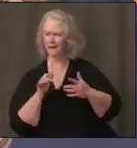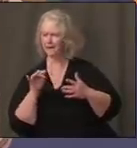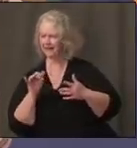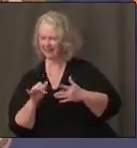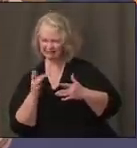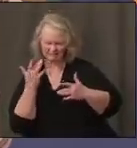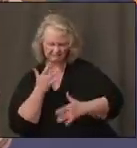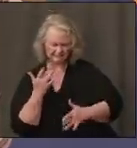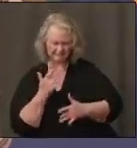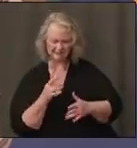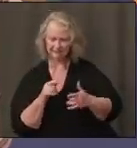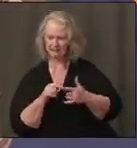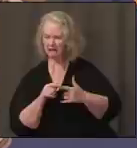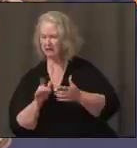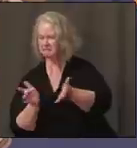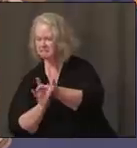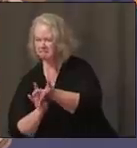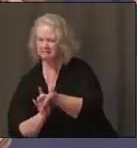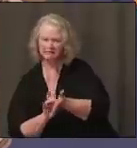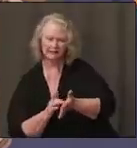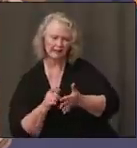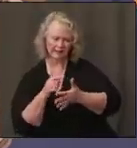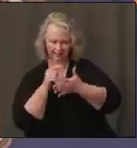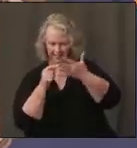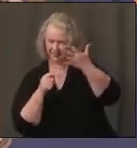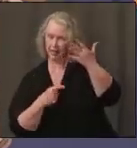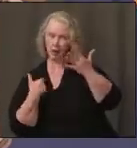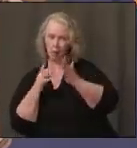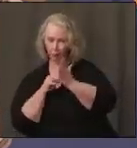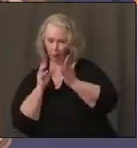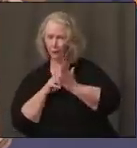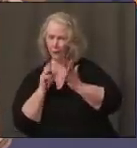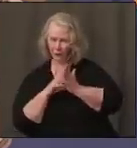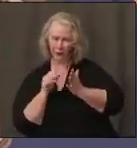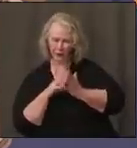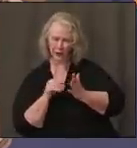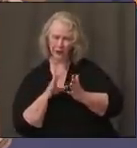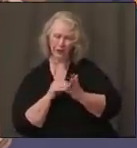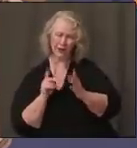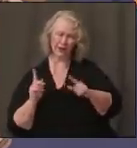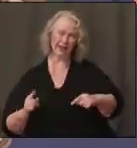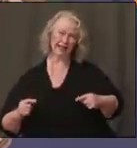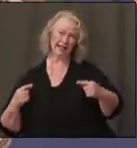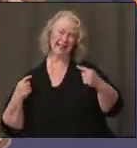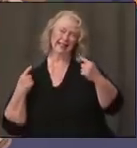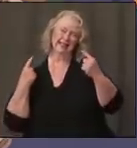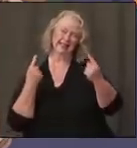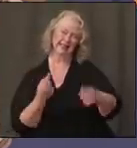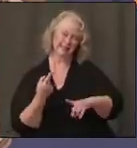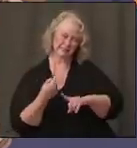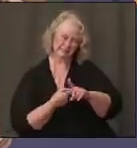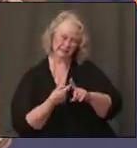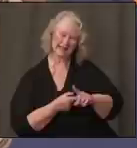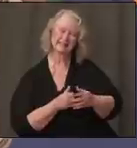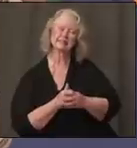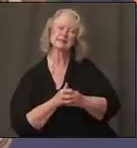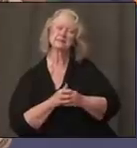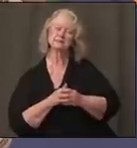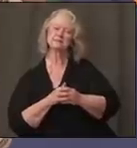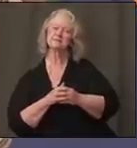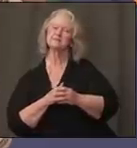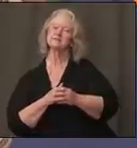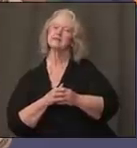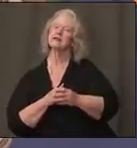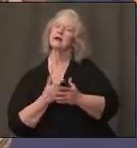and hydroxychloroquine and a lot of things I'm learning over the course of the last couple of months. And what you got